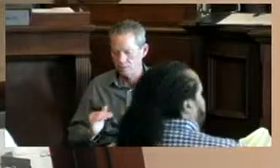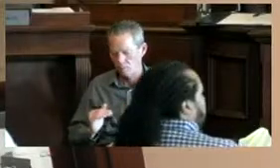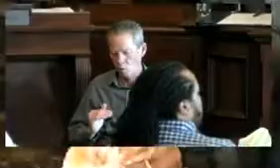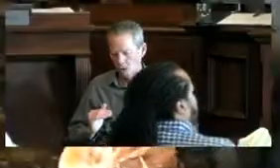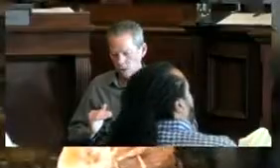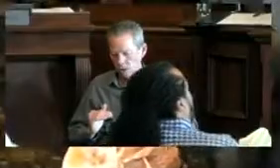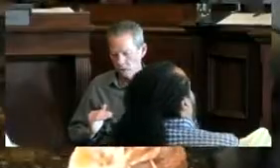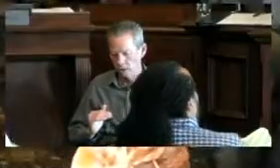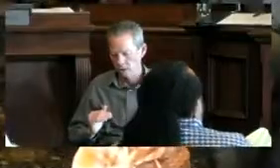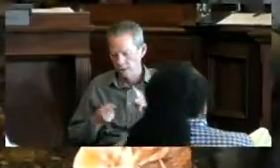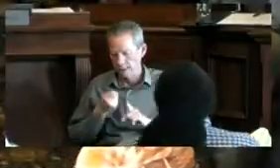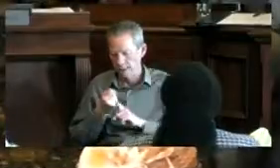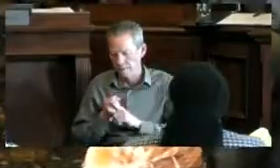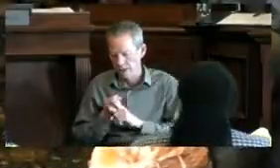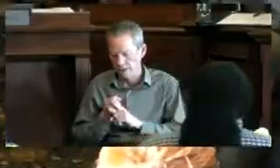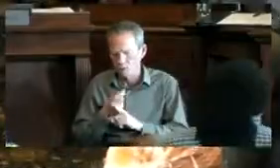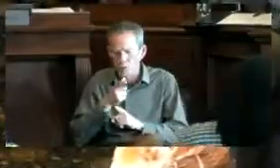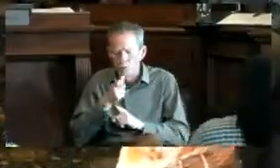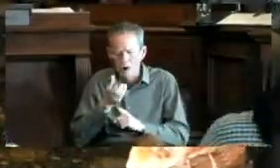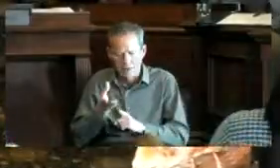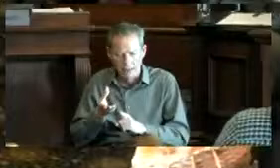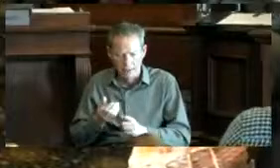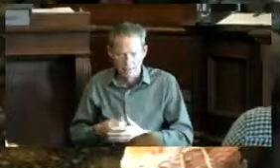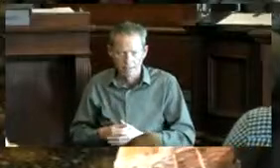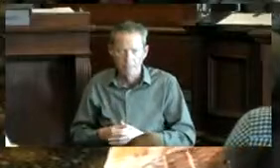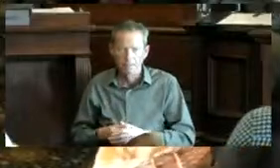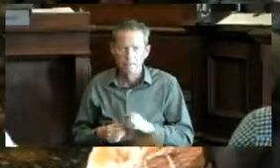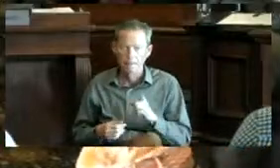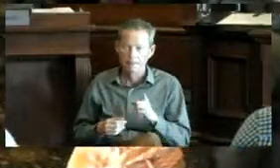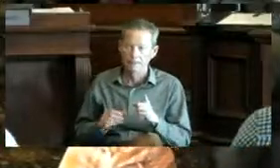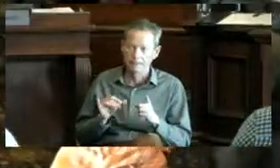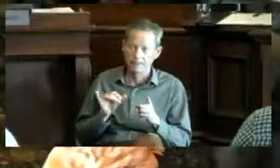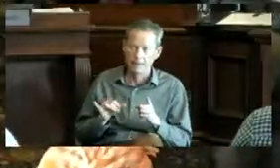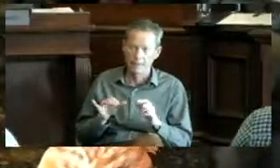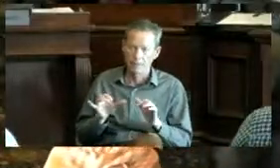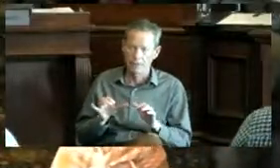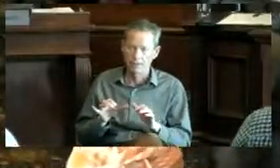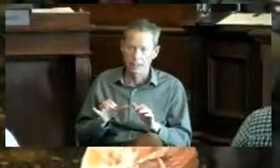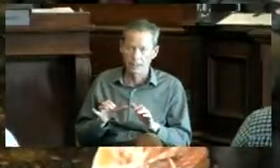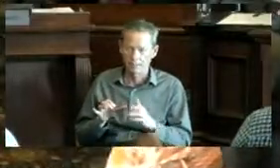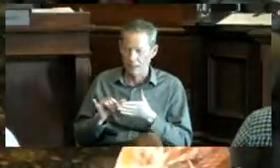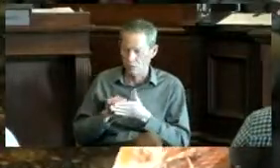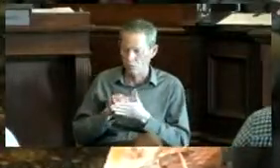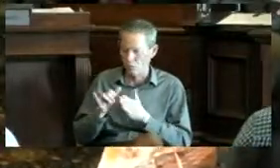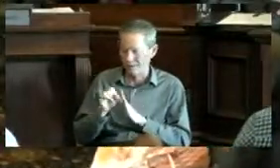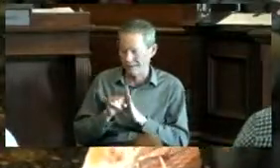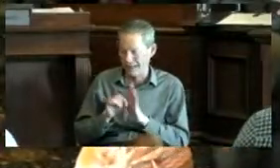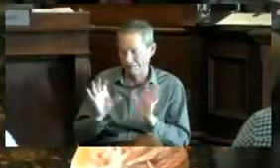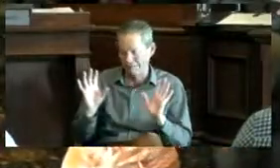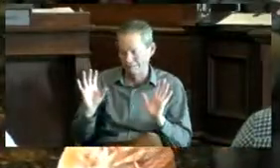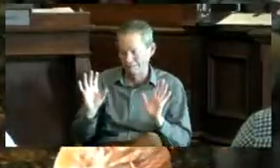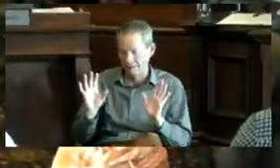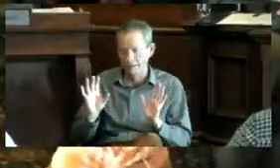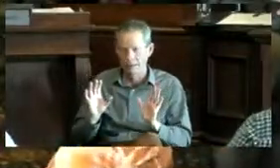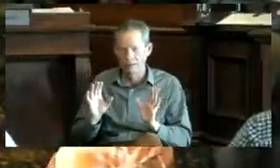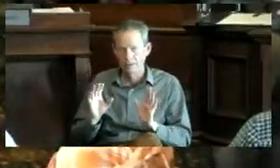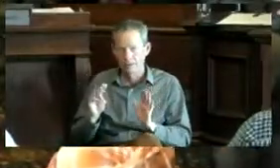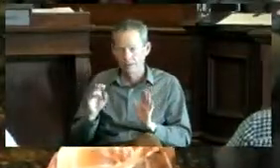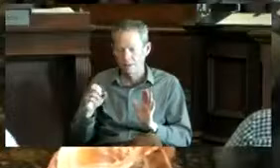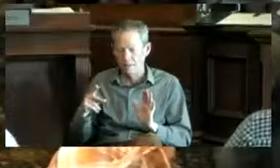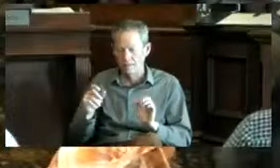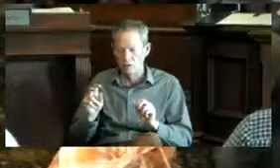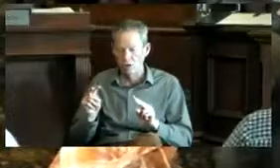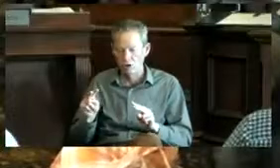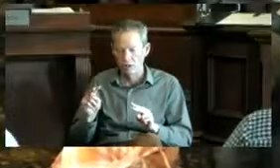disproportionately impacted? Who are they? So that was done actually for us by New York State. There's a map that you can go